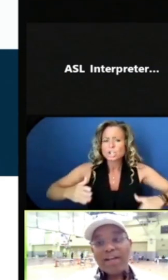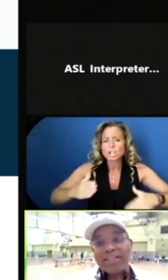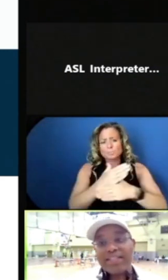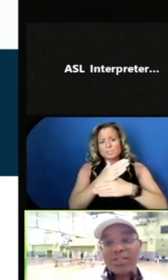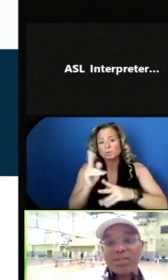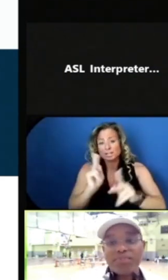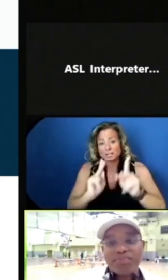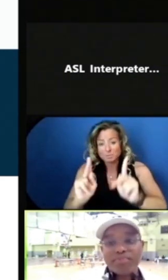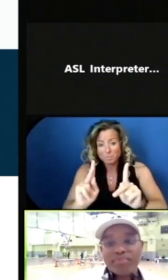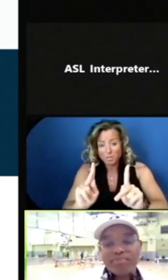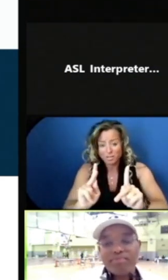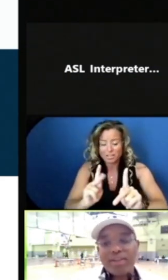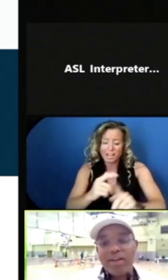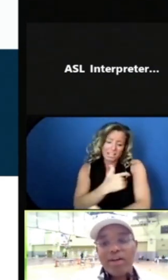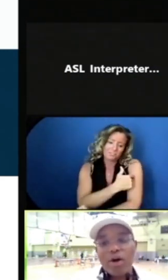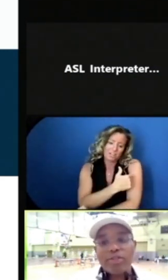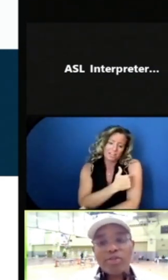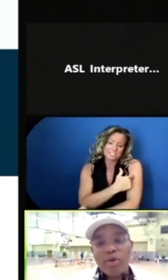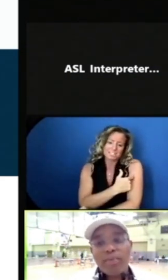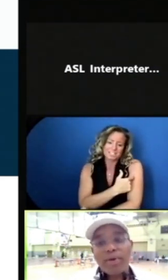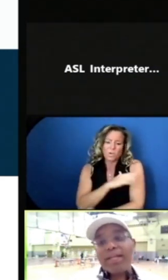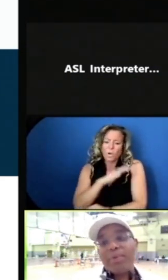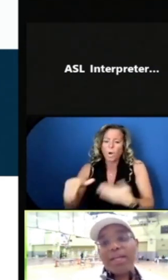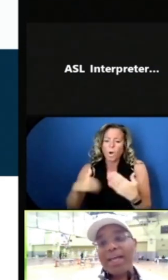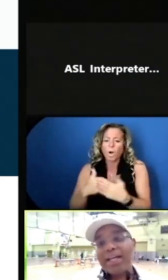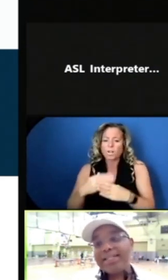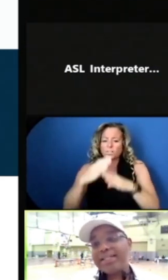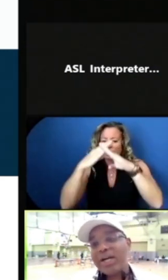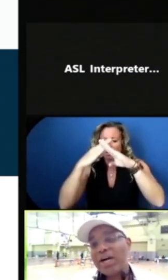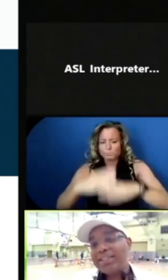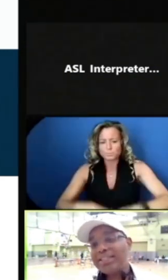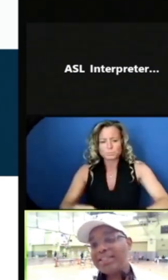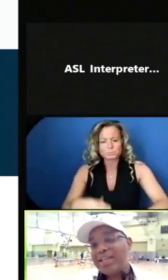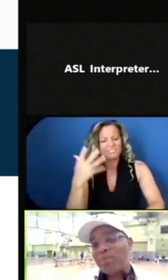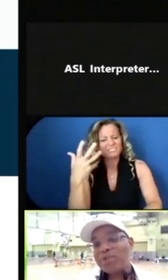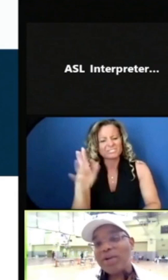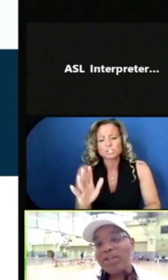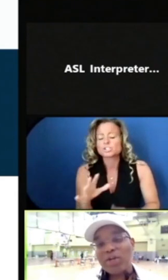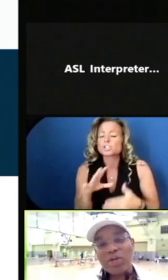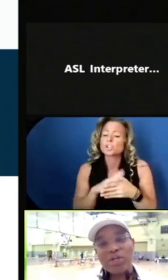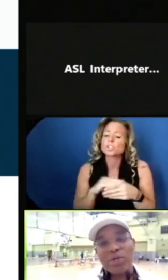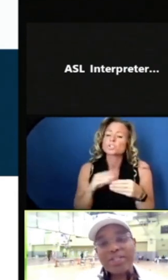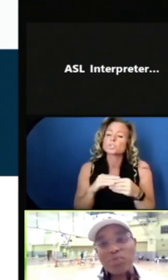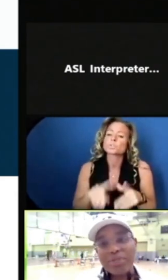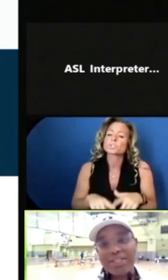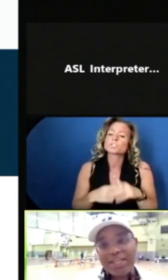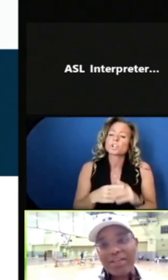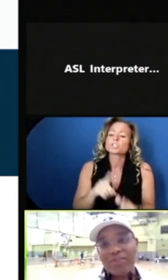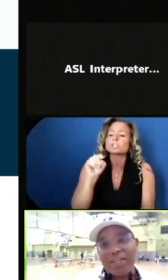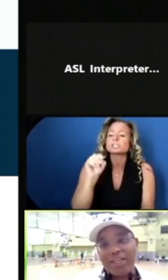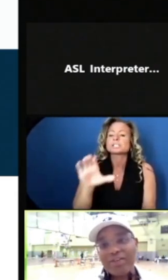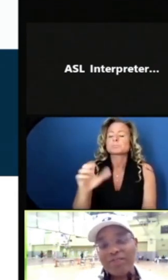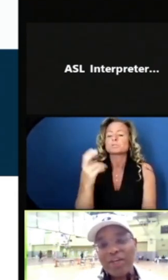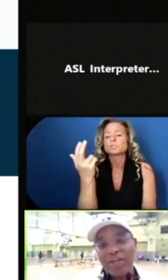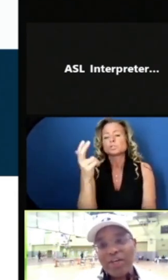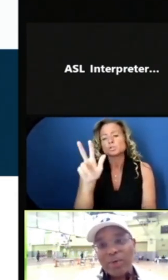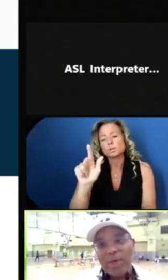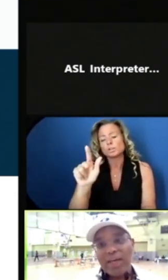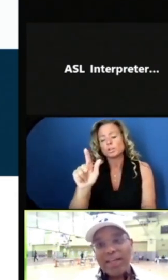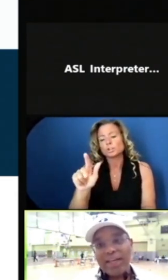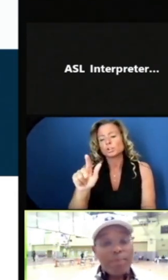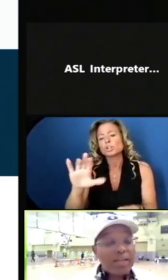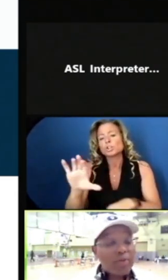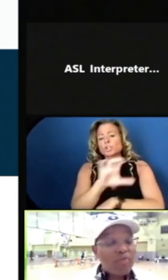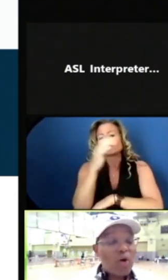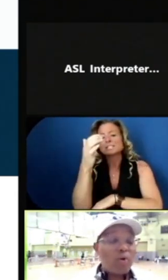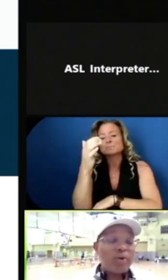and their vaccines. Our story really begins on December 23rd, Christmas Eve,